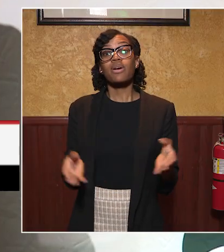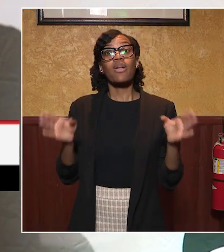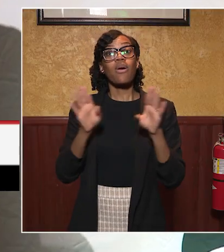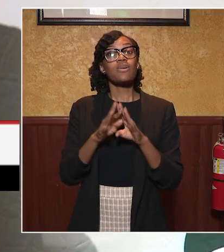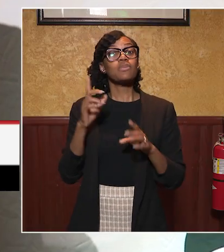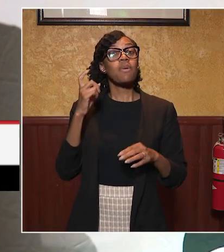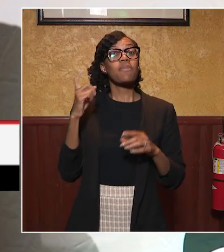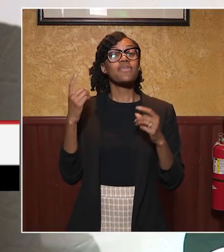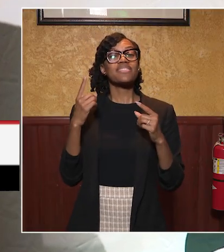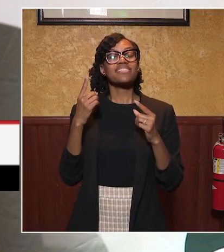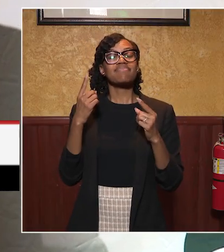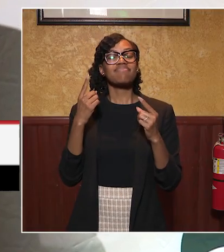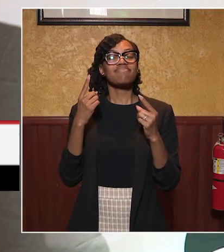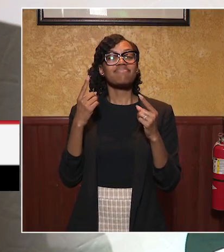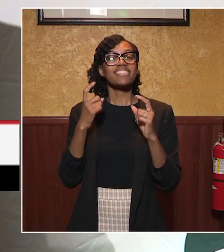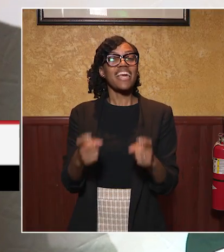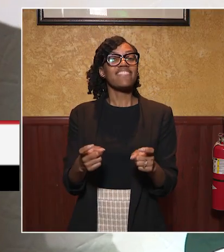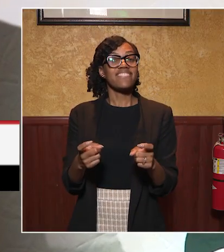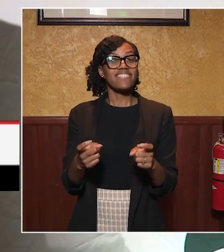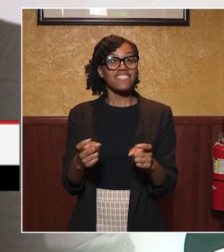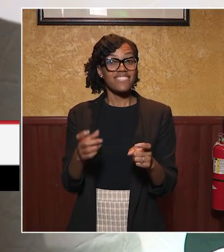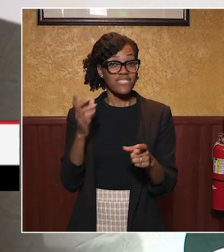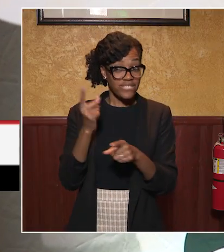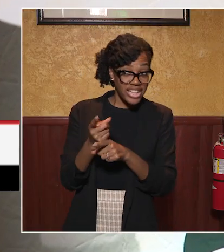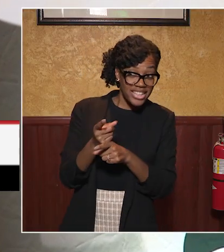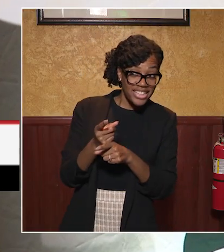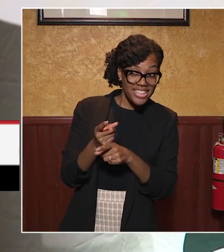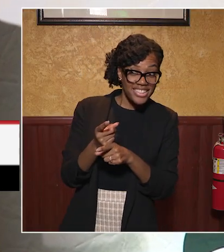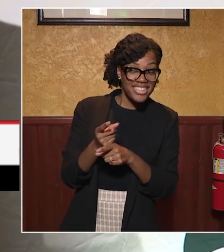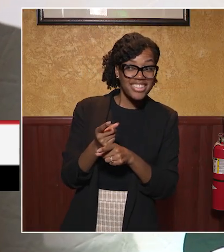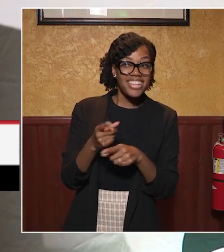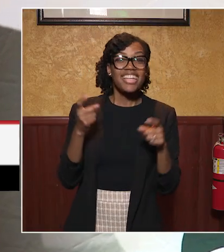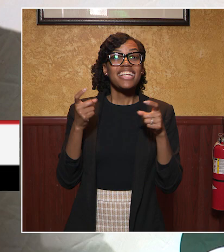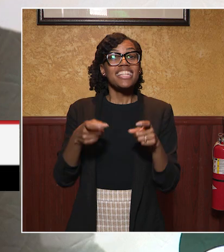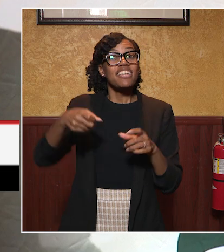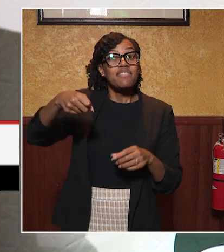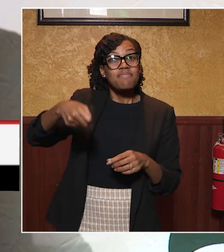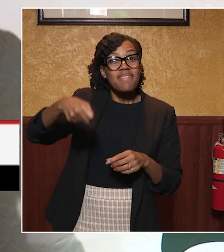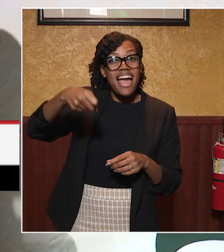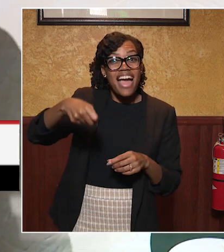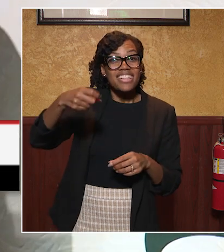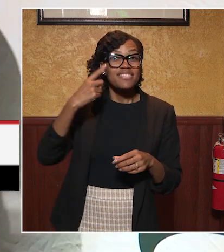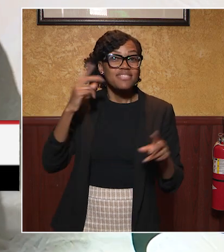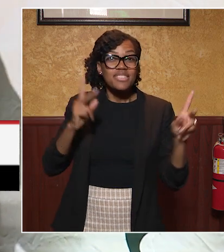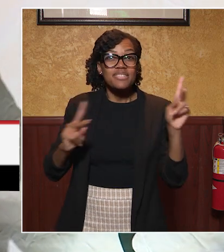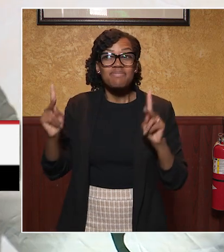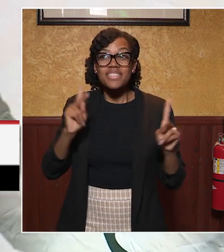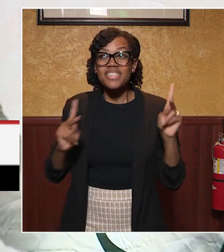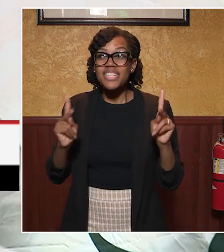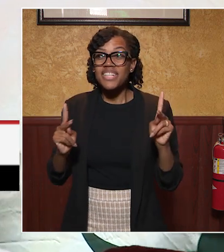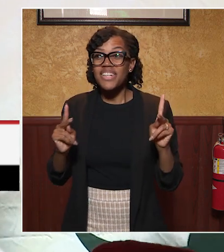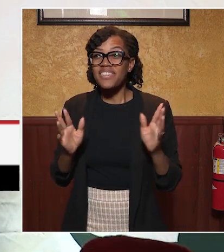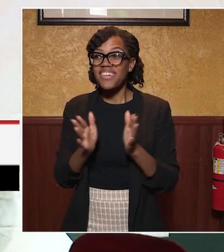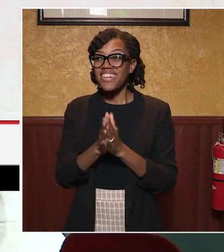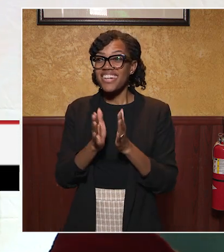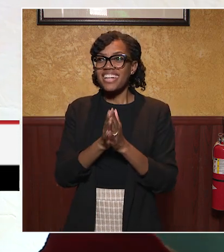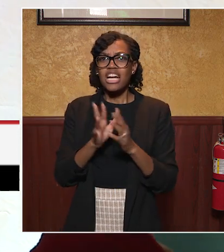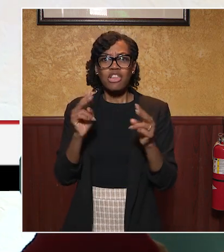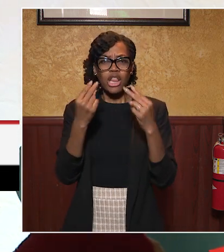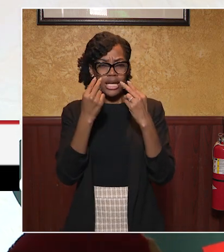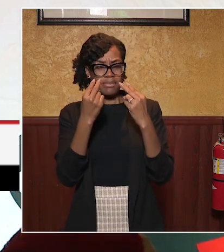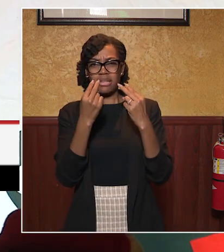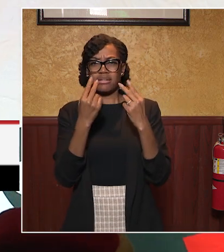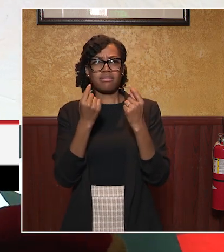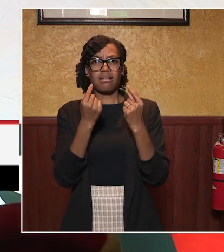special gift. Is that right? The gift is the gift bags for folks. Thank you. They were looking at me like I'm